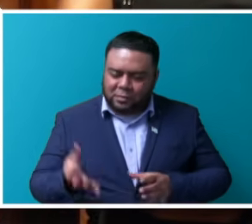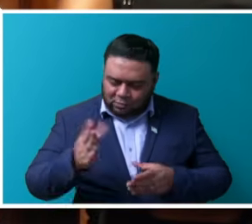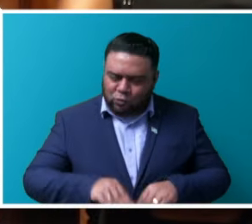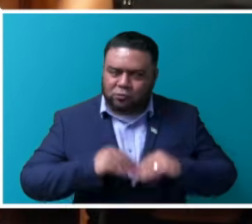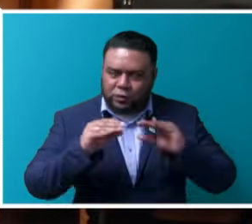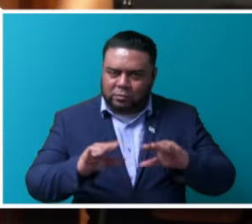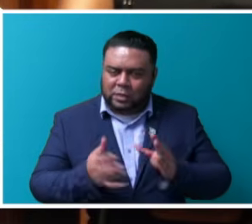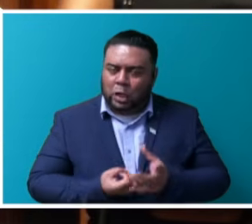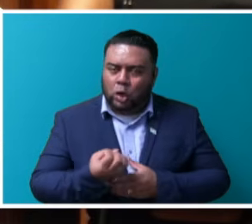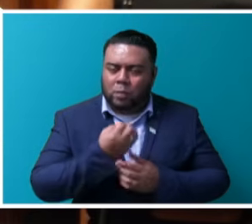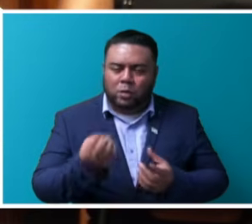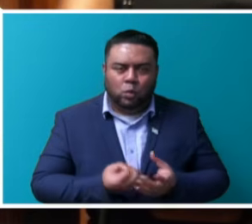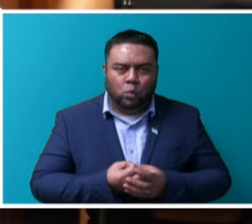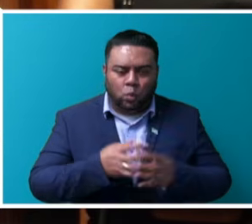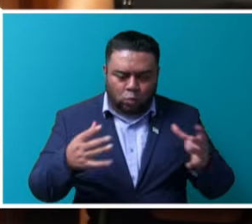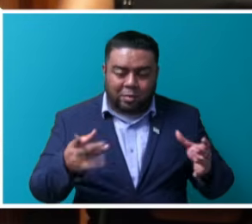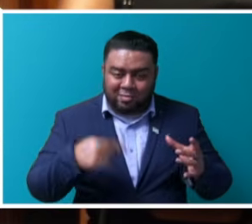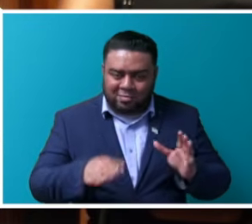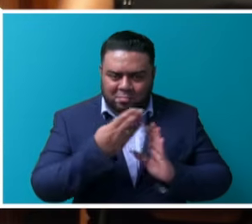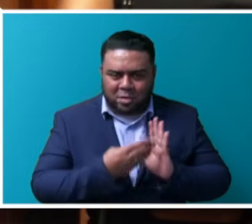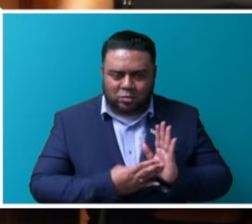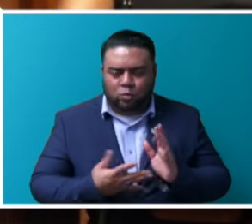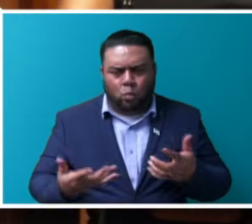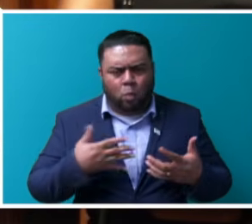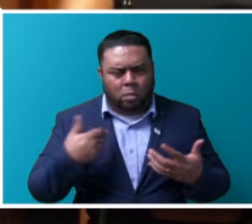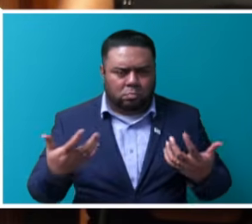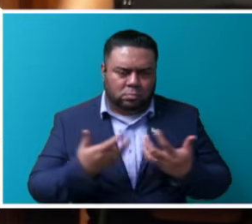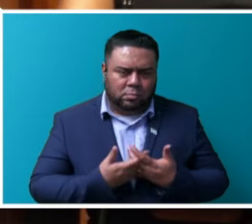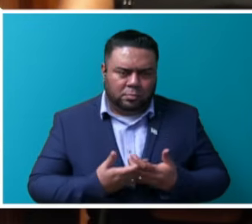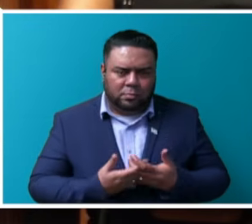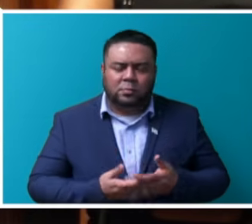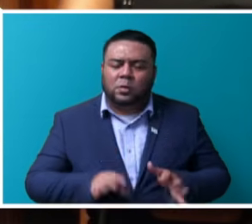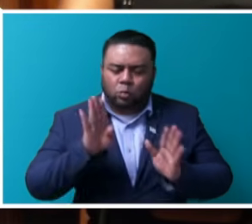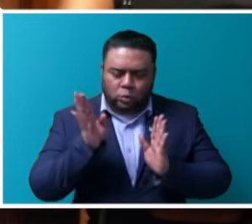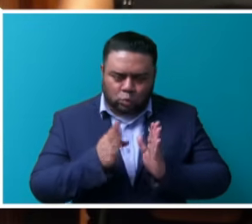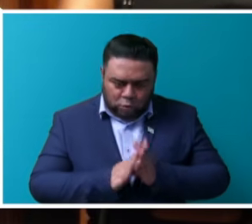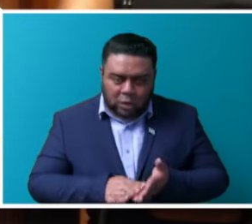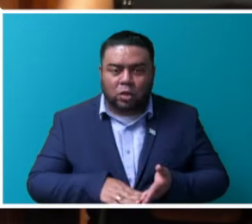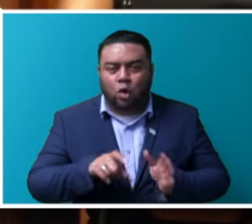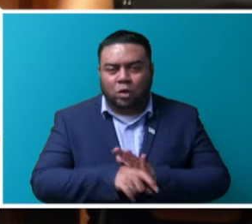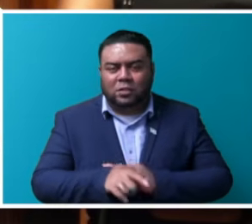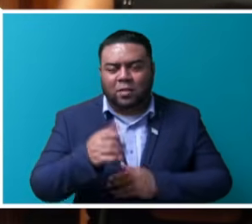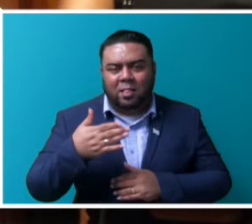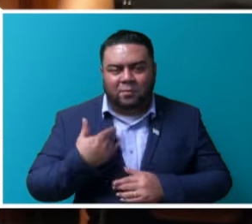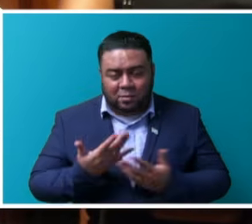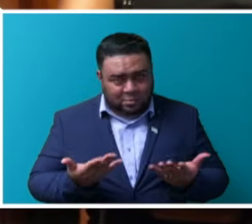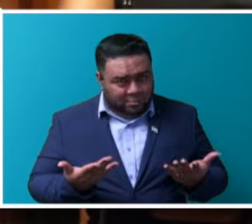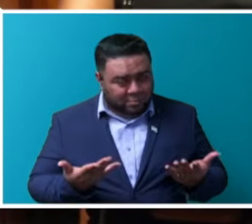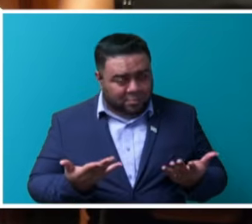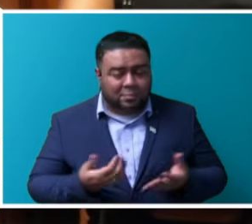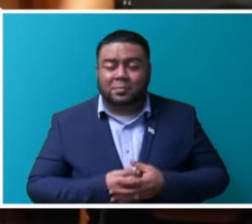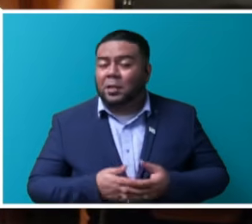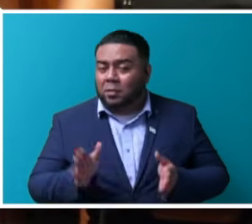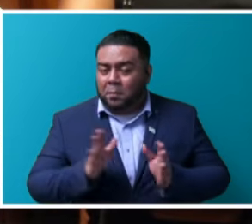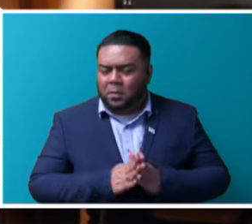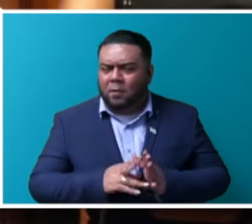growth. It is a budget that builds further on reducing the cost of living, with measures including the reduction